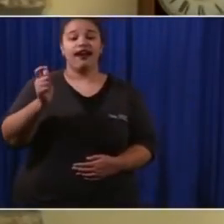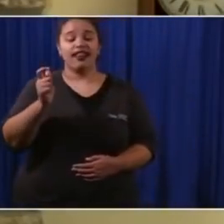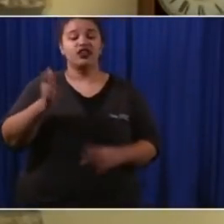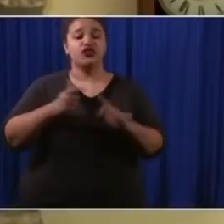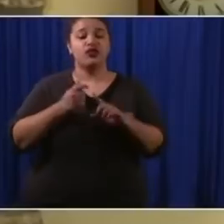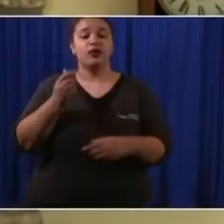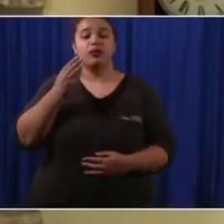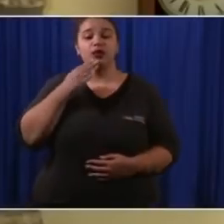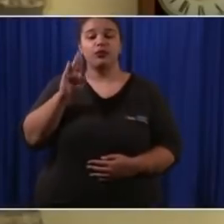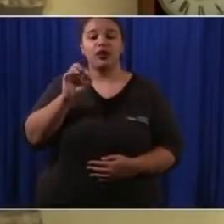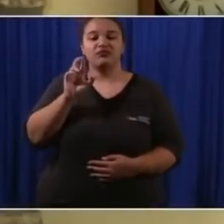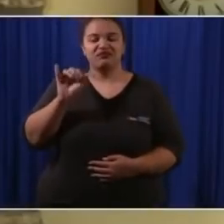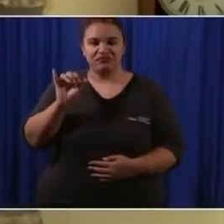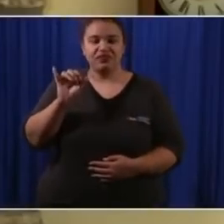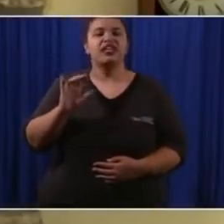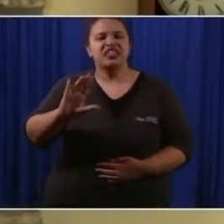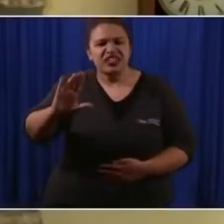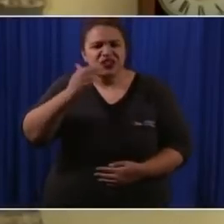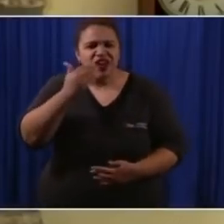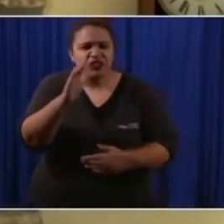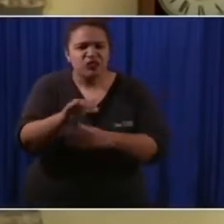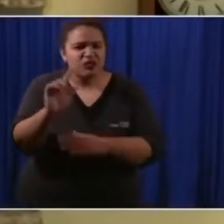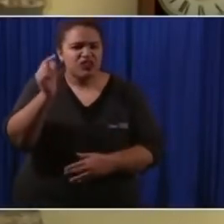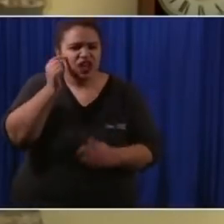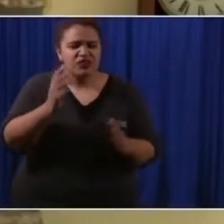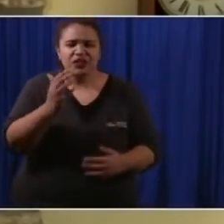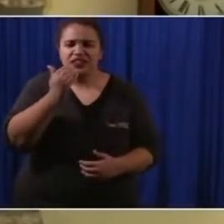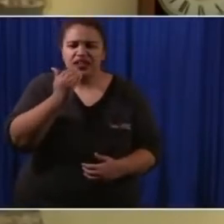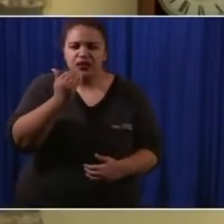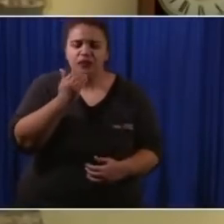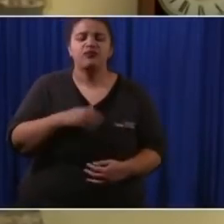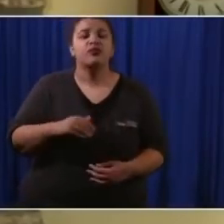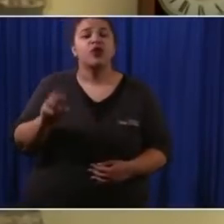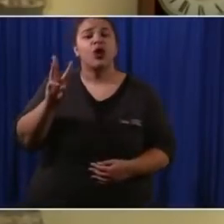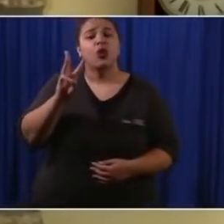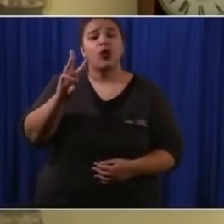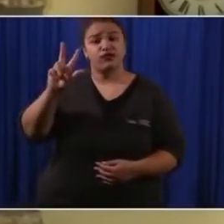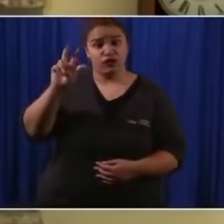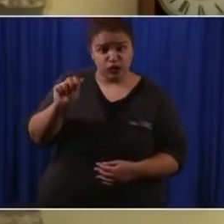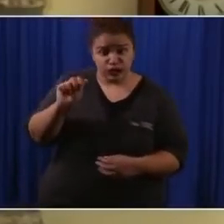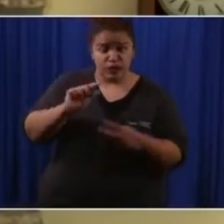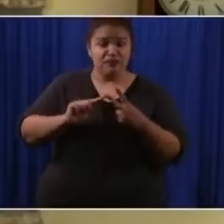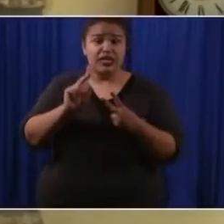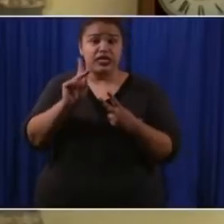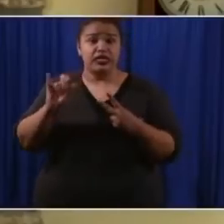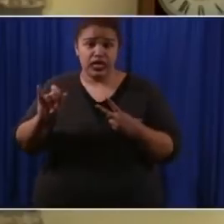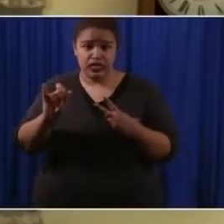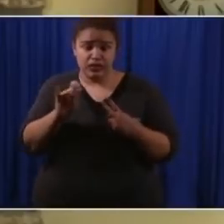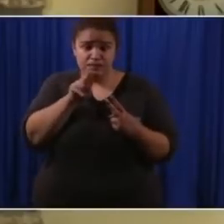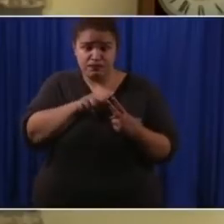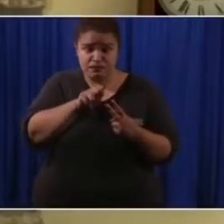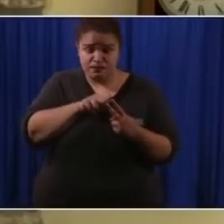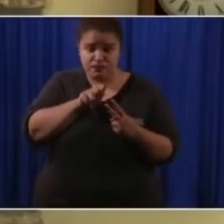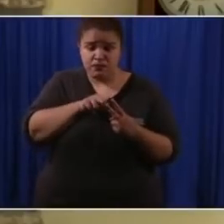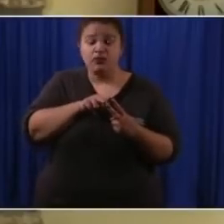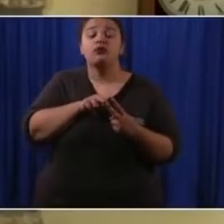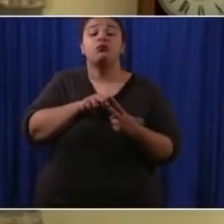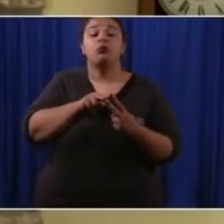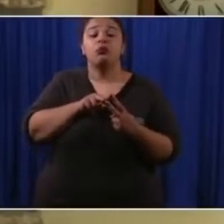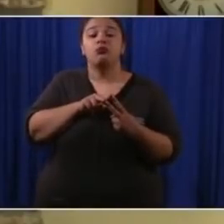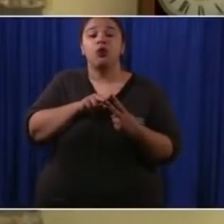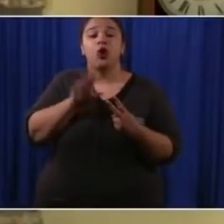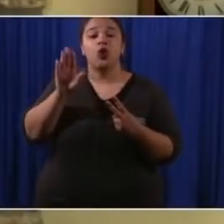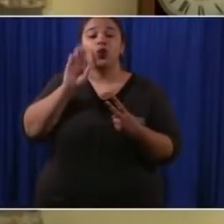afternoon, Governor. Thanks for having us on. West Virginia and Kentucky are both going forward with providing